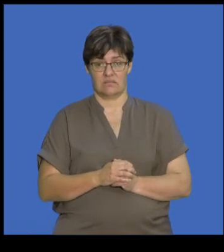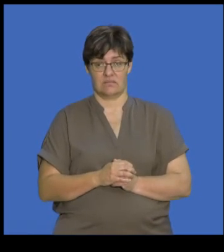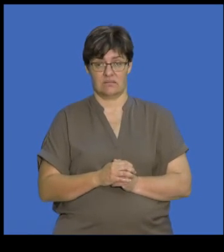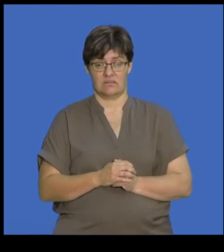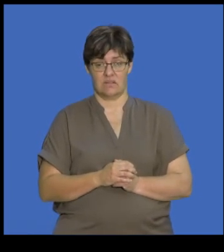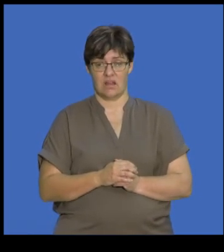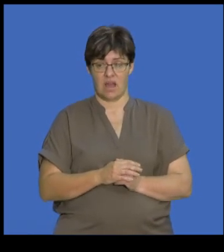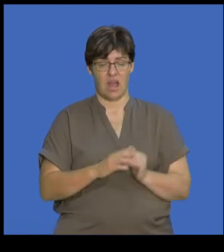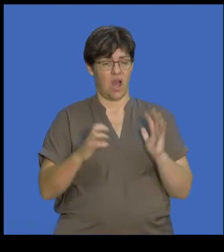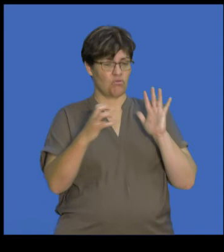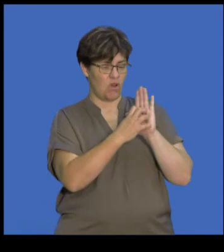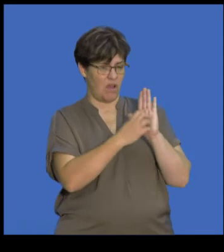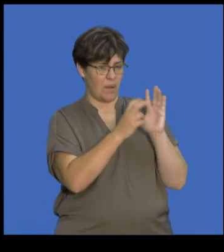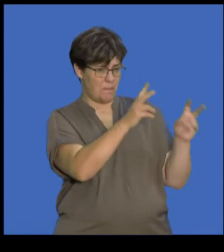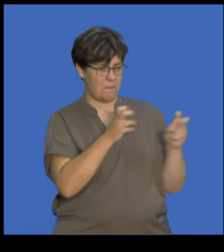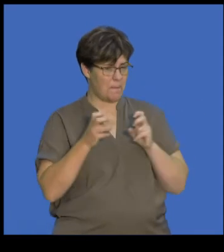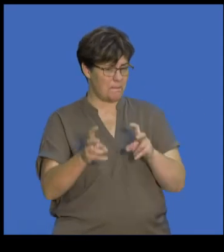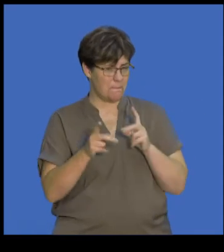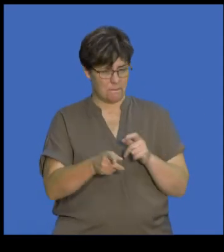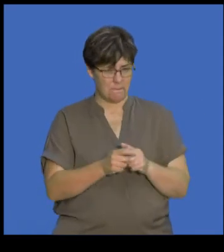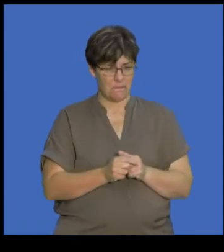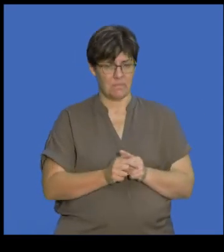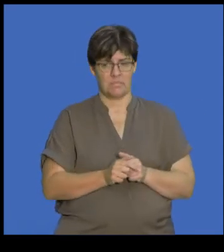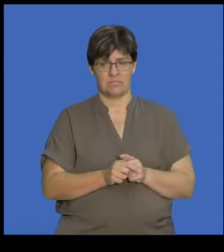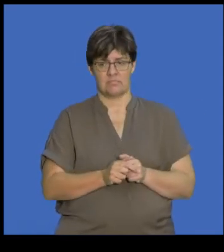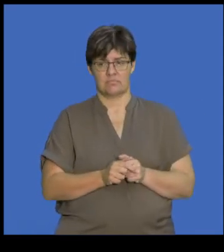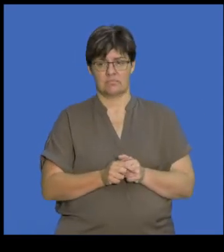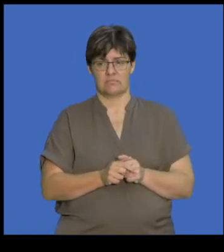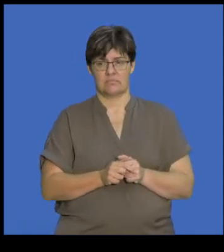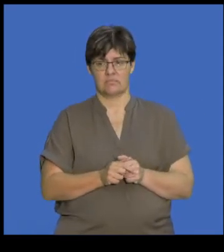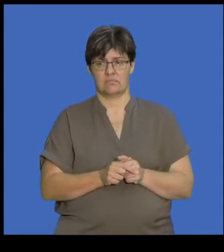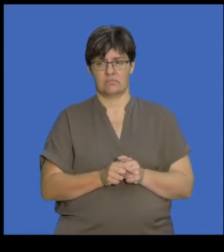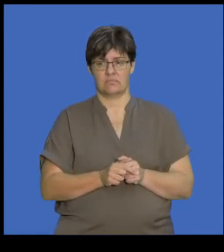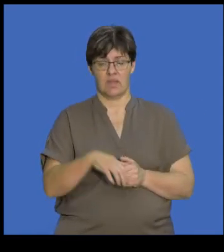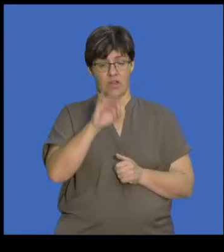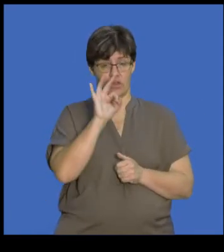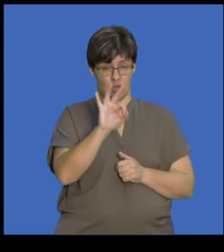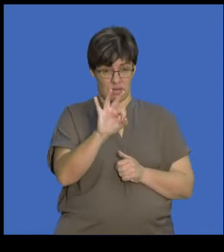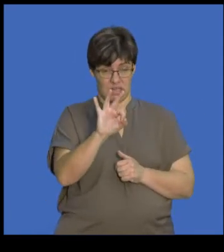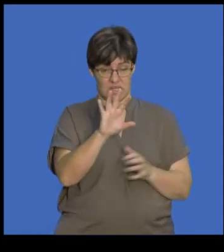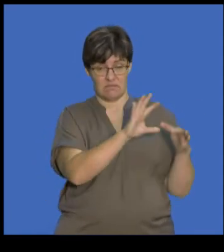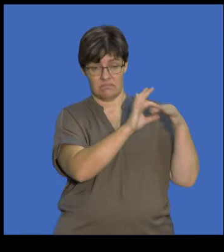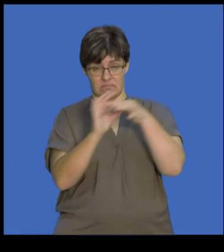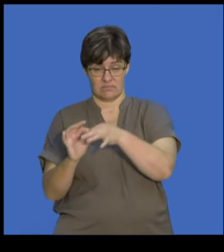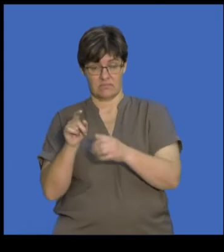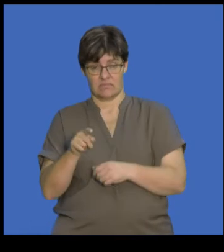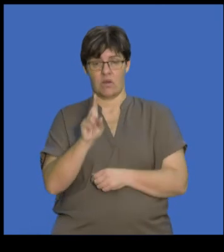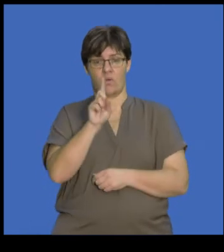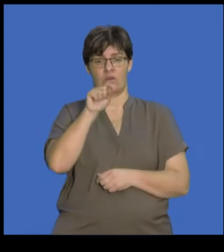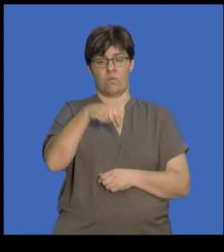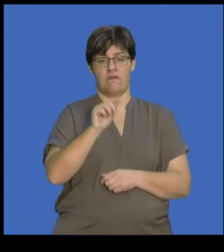graph just to extract the data, and then the 3 corresponds to